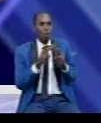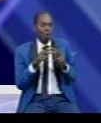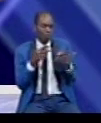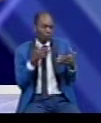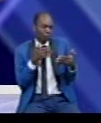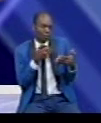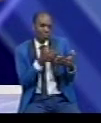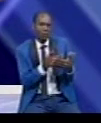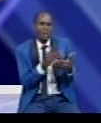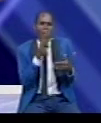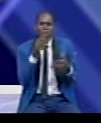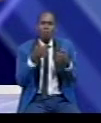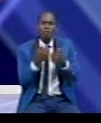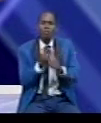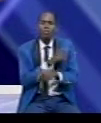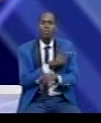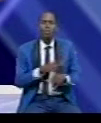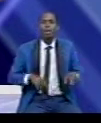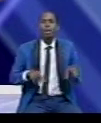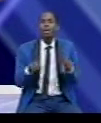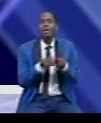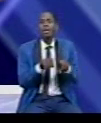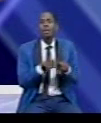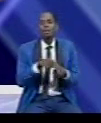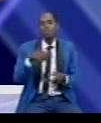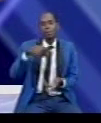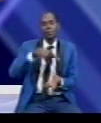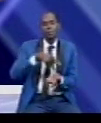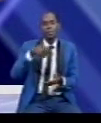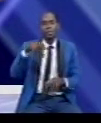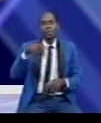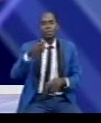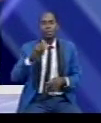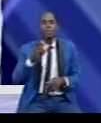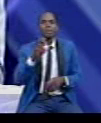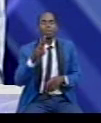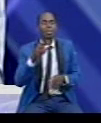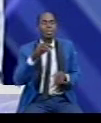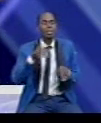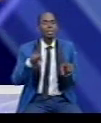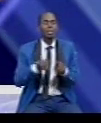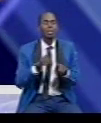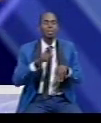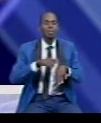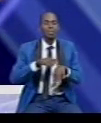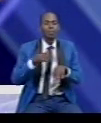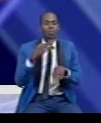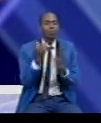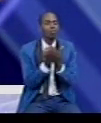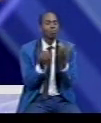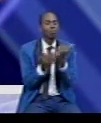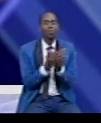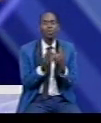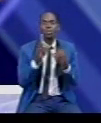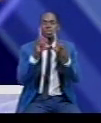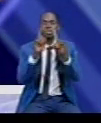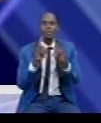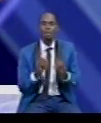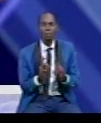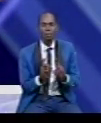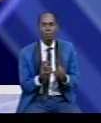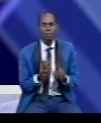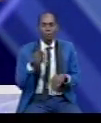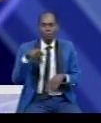afar off like Peter during the crucifixion trials? He was afraid. You don't need